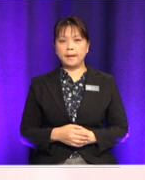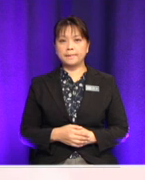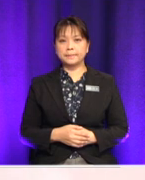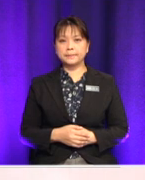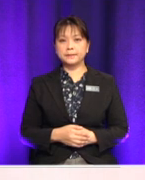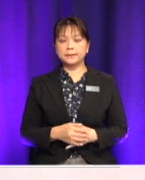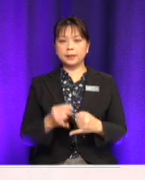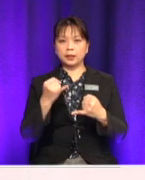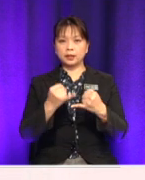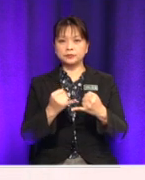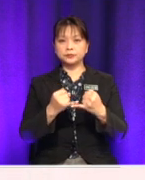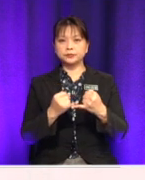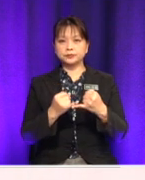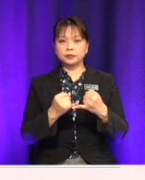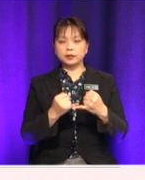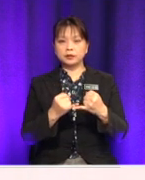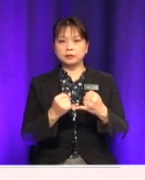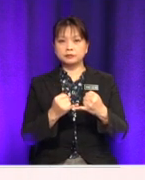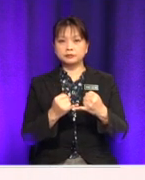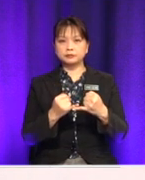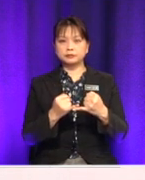The last question, who can that be? Eco-friendly.